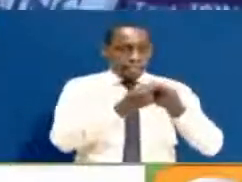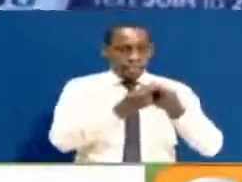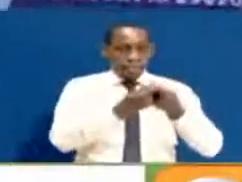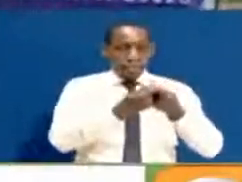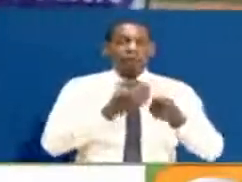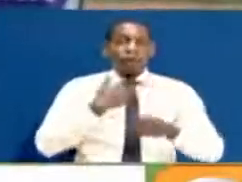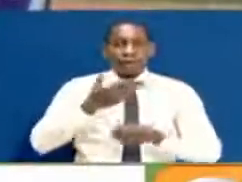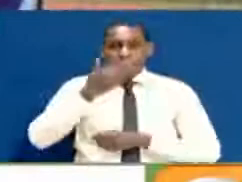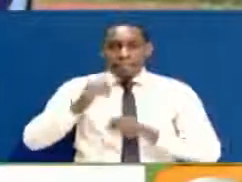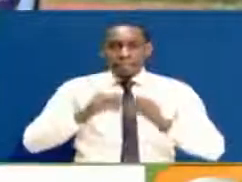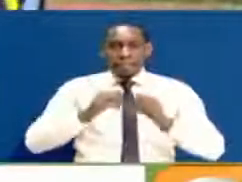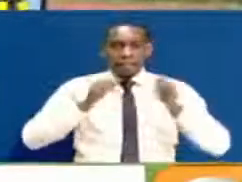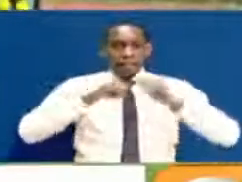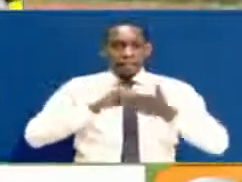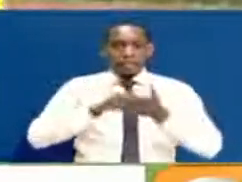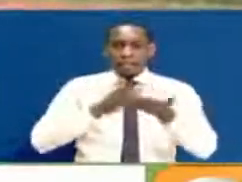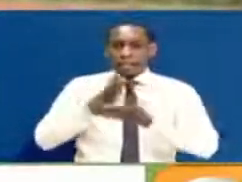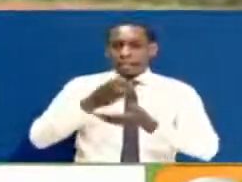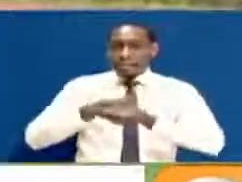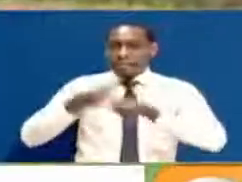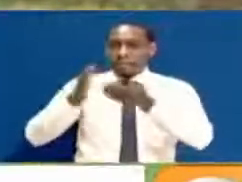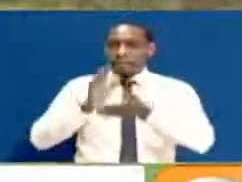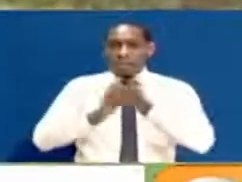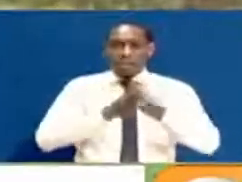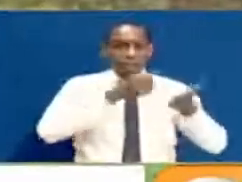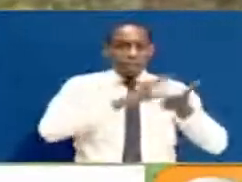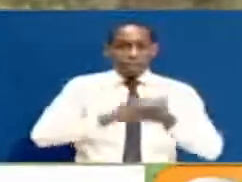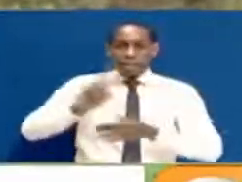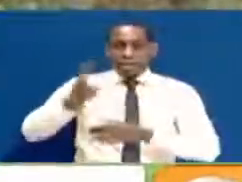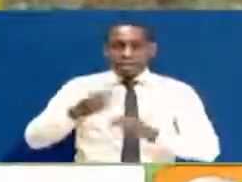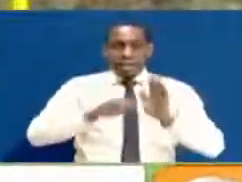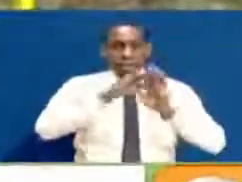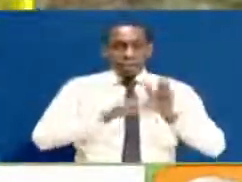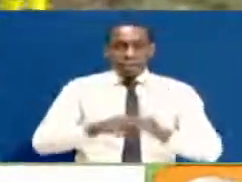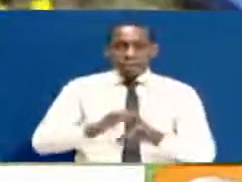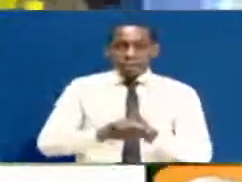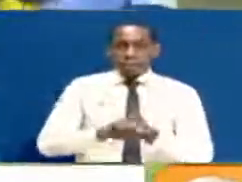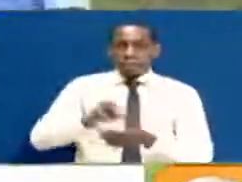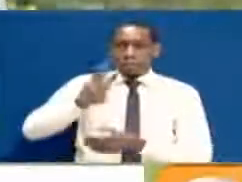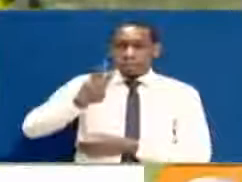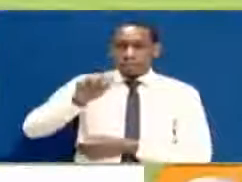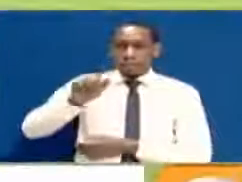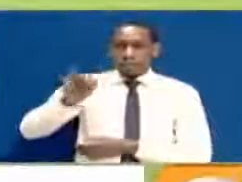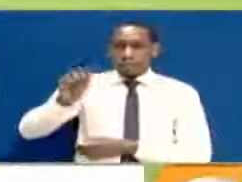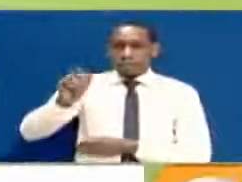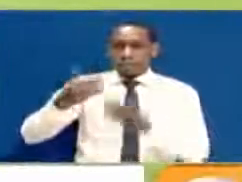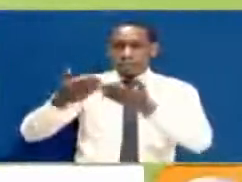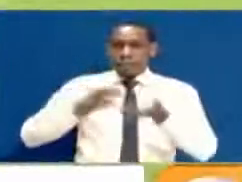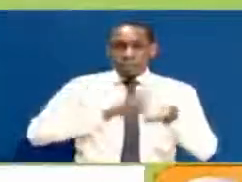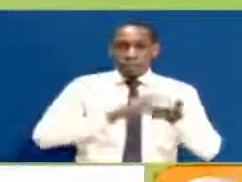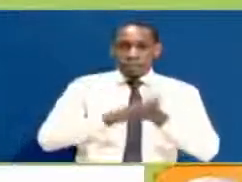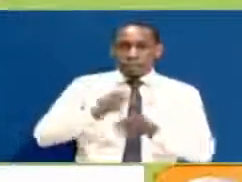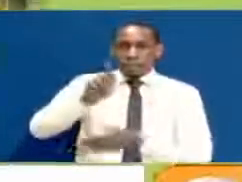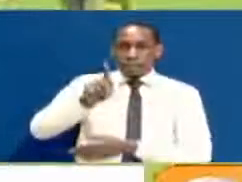out for a better deal, claiming their rights were sold without their consent. In the second round openers, Wazito FC host Vihiga United in Narok, while